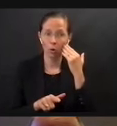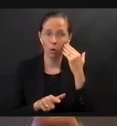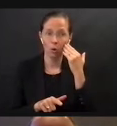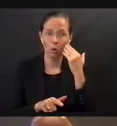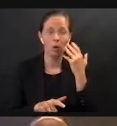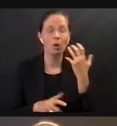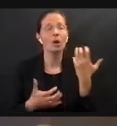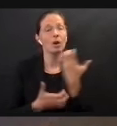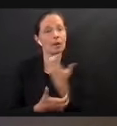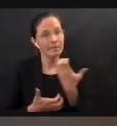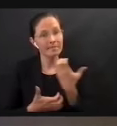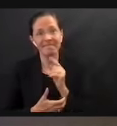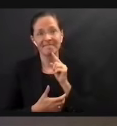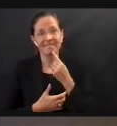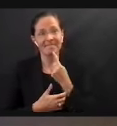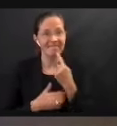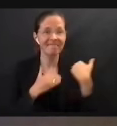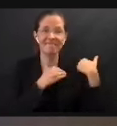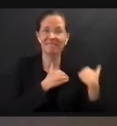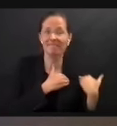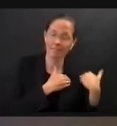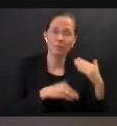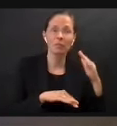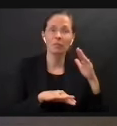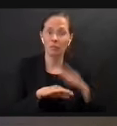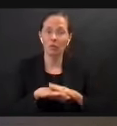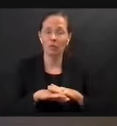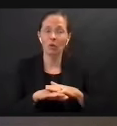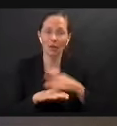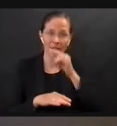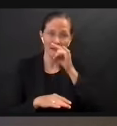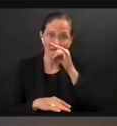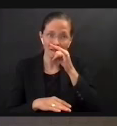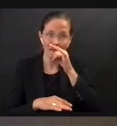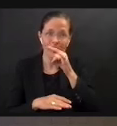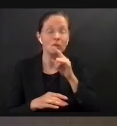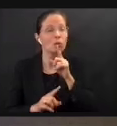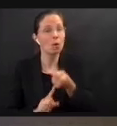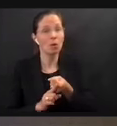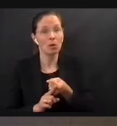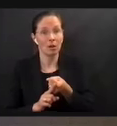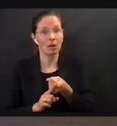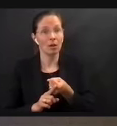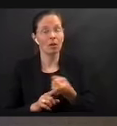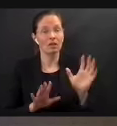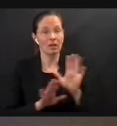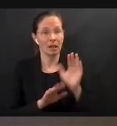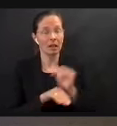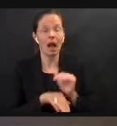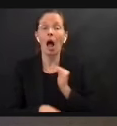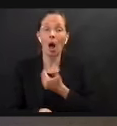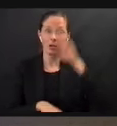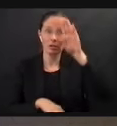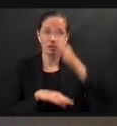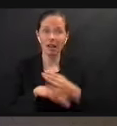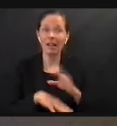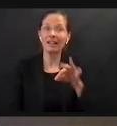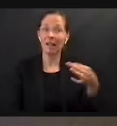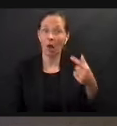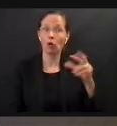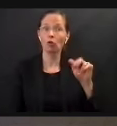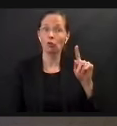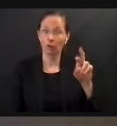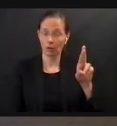toll distance learning has been taking on kids, and it really hit home for us on Sunday night. Our son, a 9th grader at an SFUSD high school, which I won't